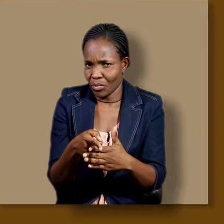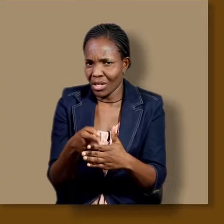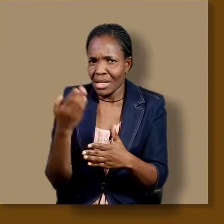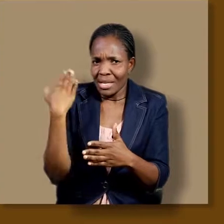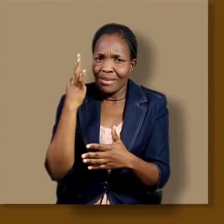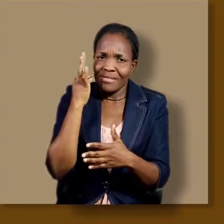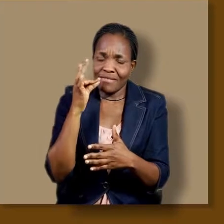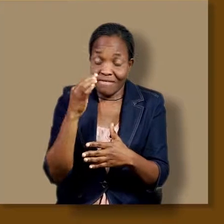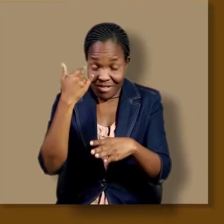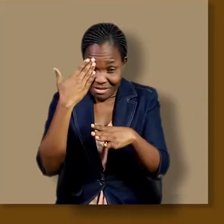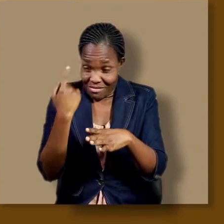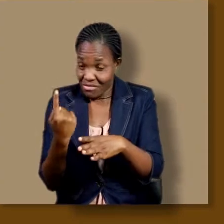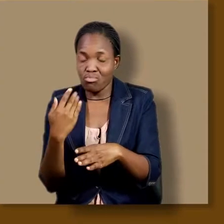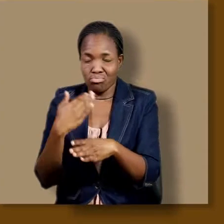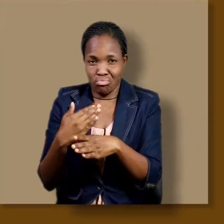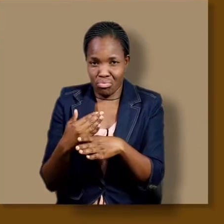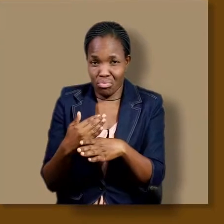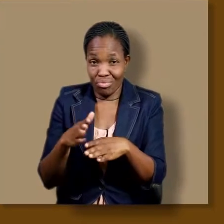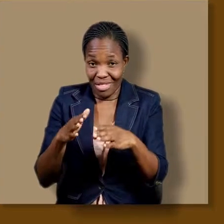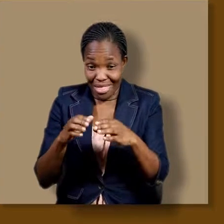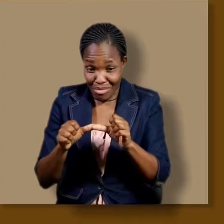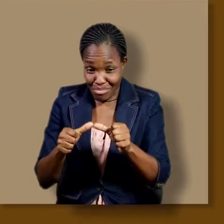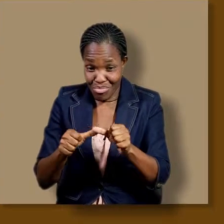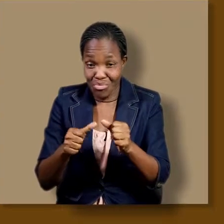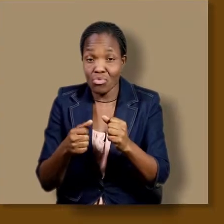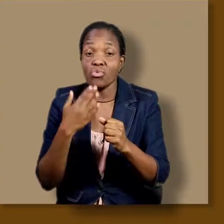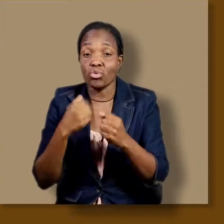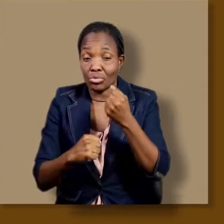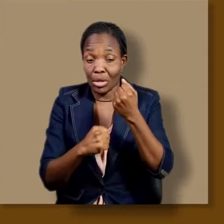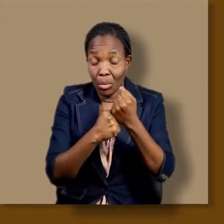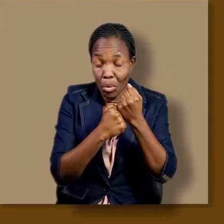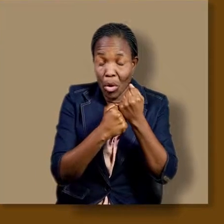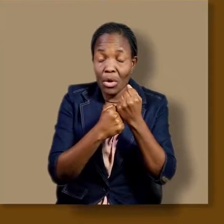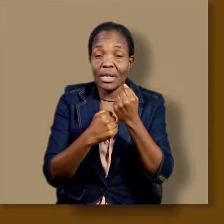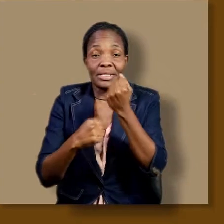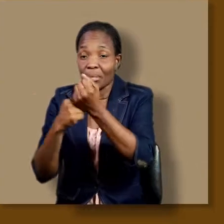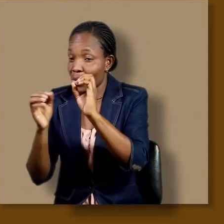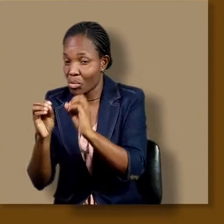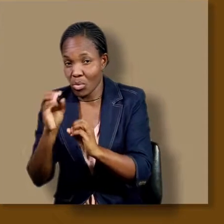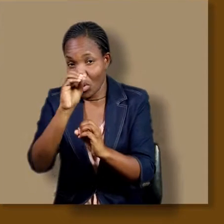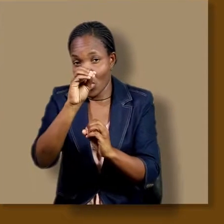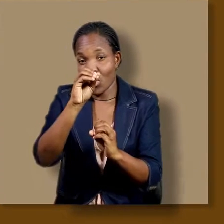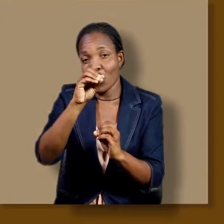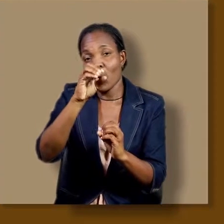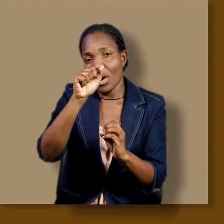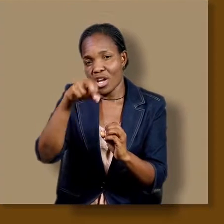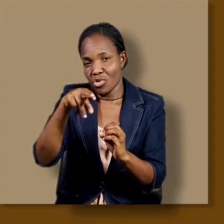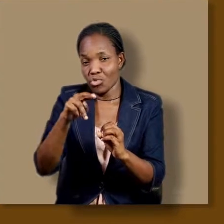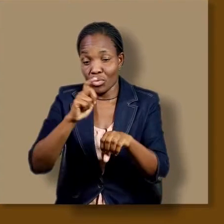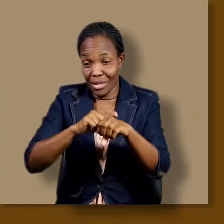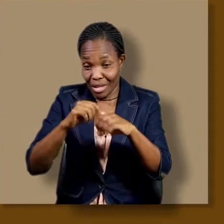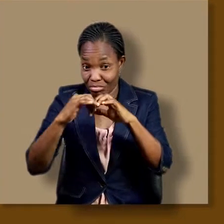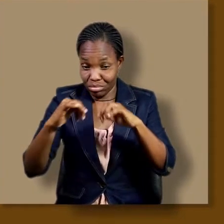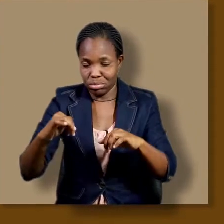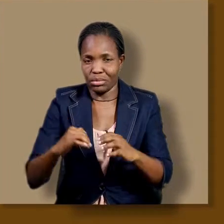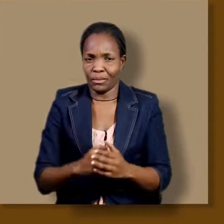on their own, and there was a further split between those that supported the USA and those that supported the USSR during the Cold